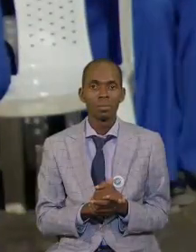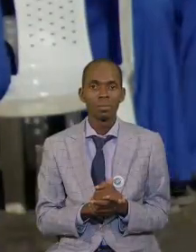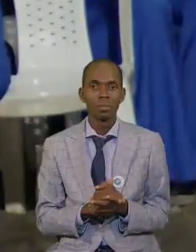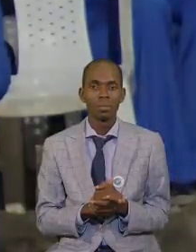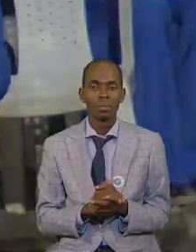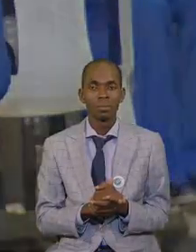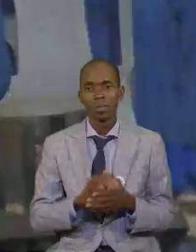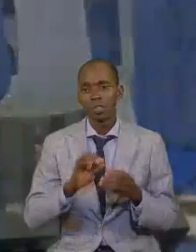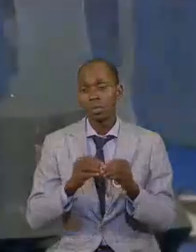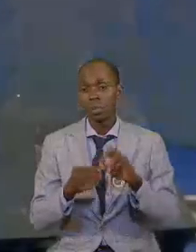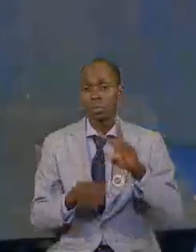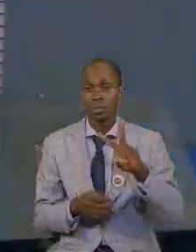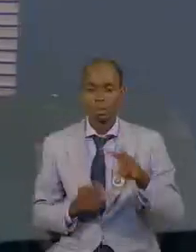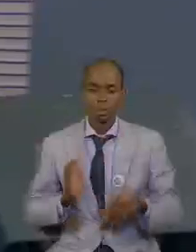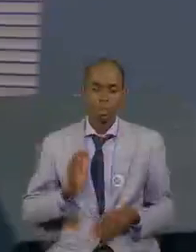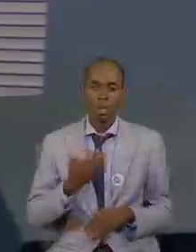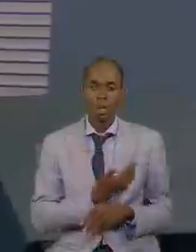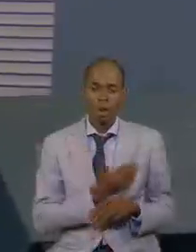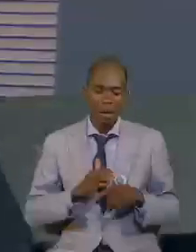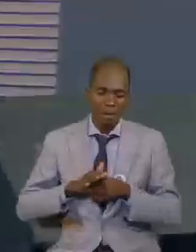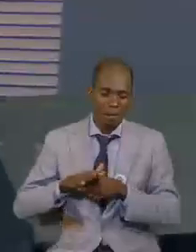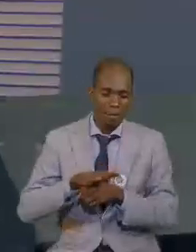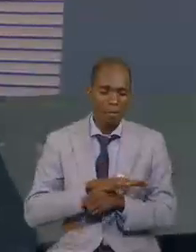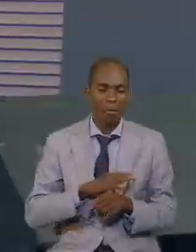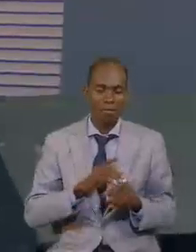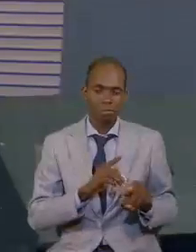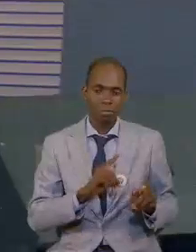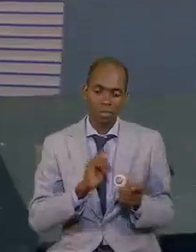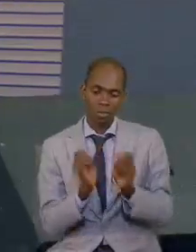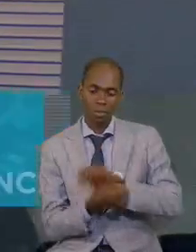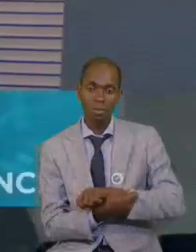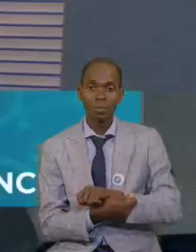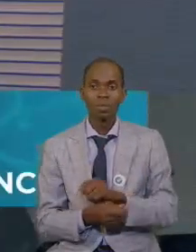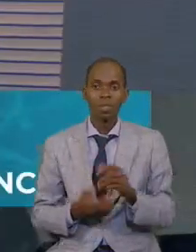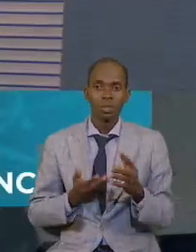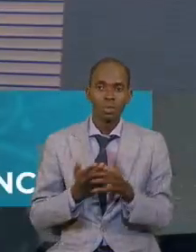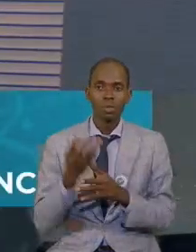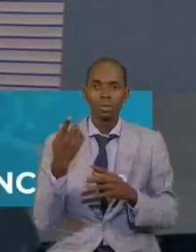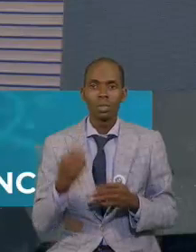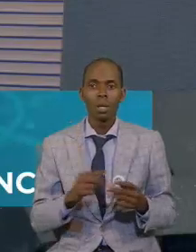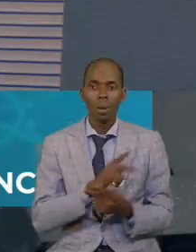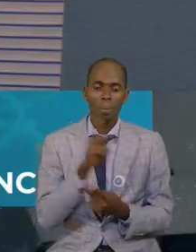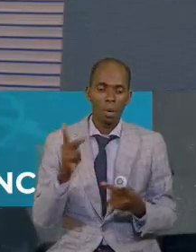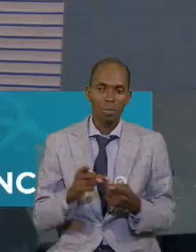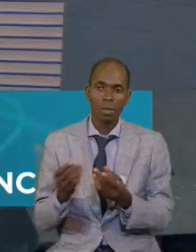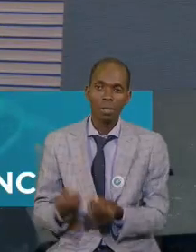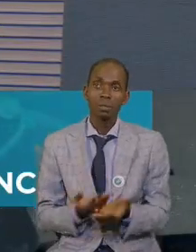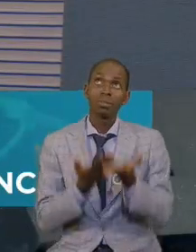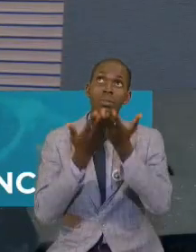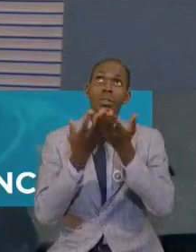Number two, our full transformation through the perfect propitiation of the